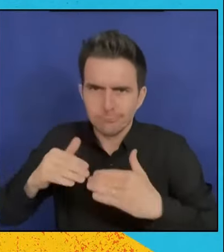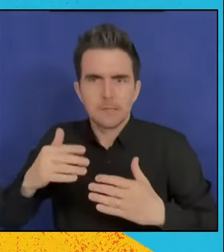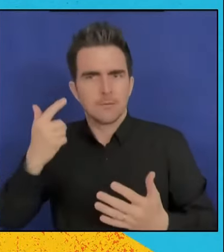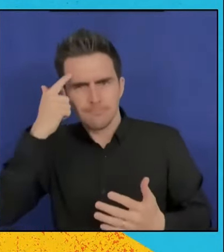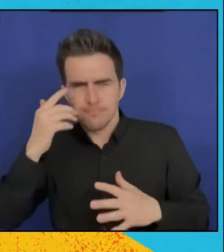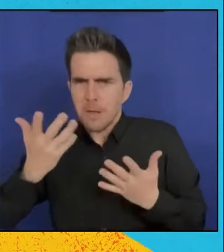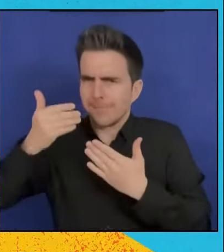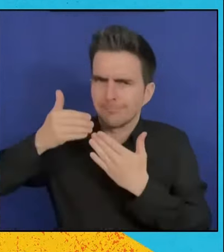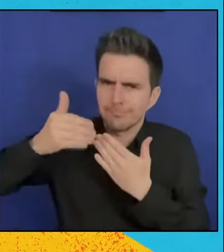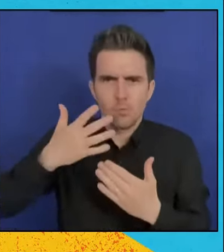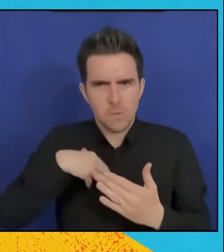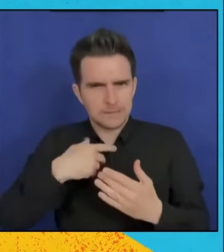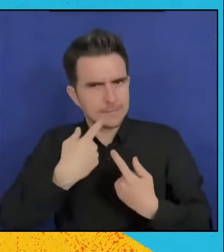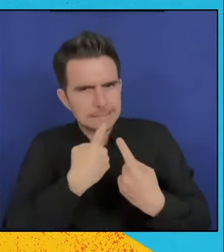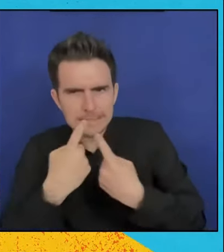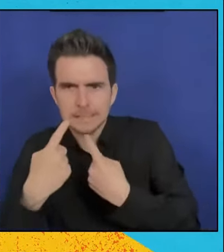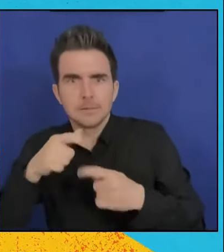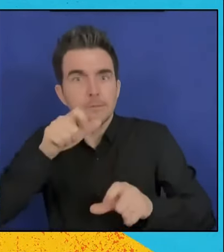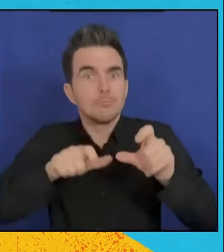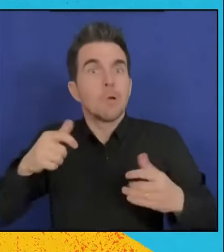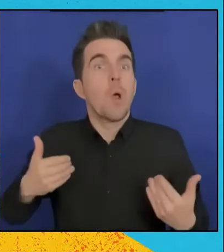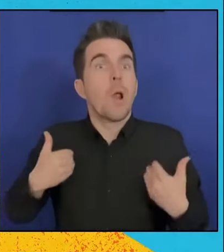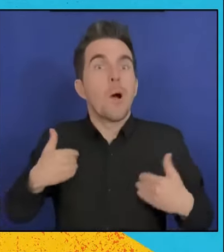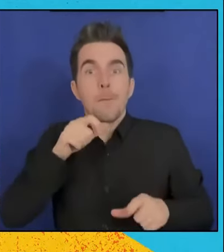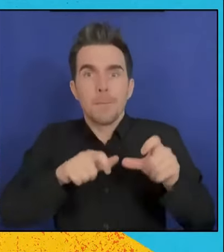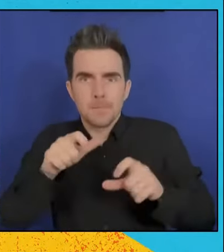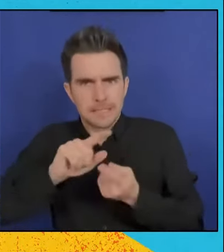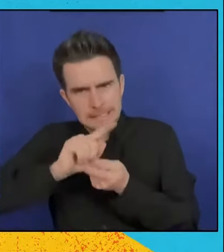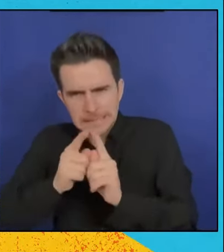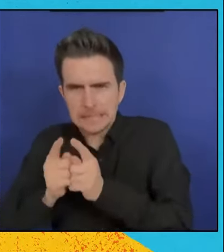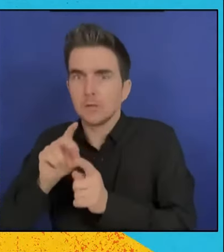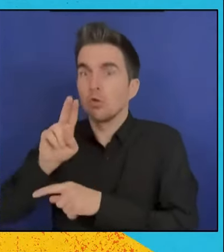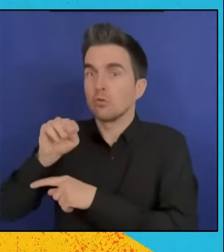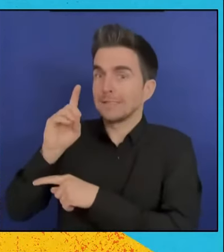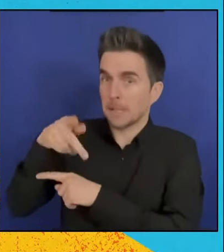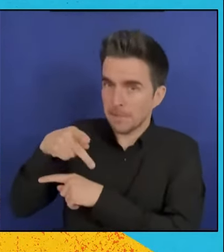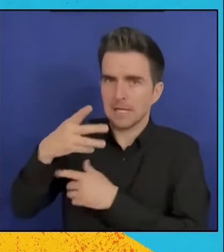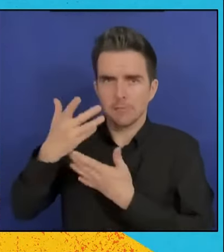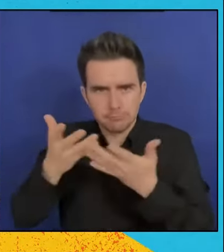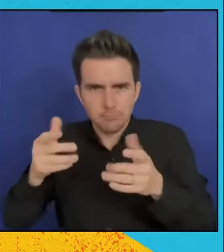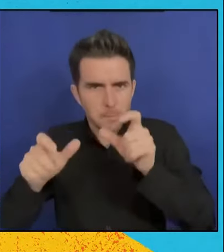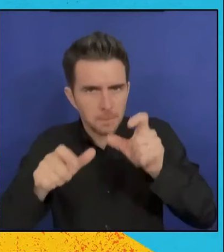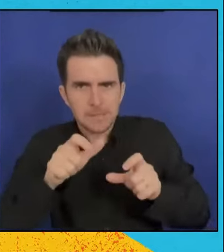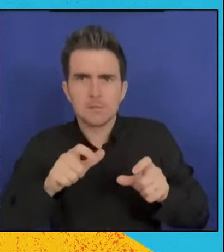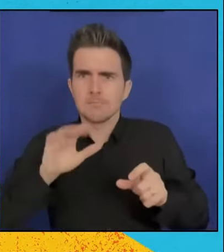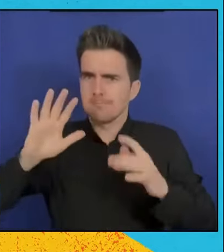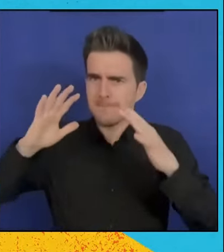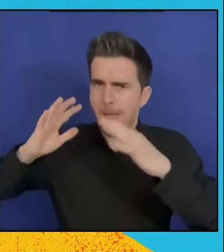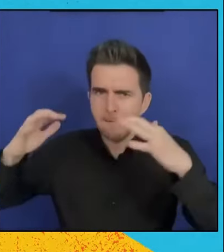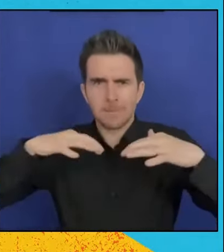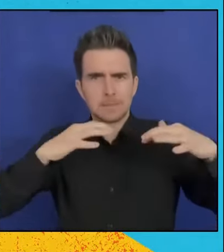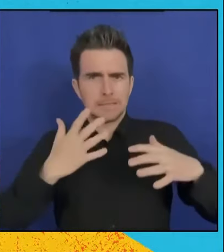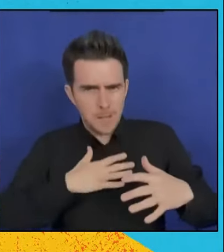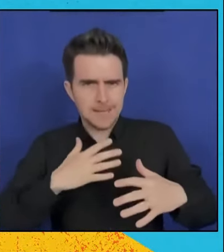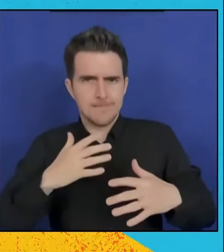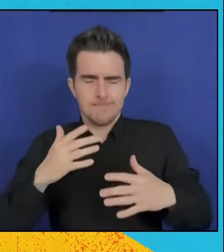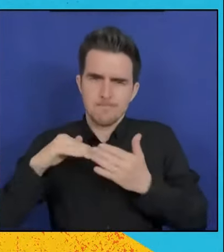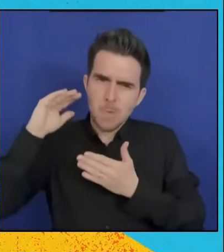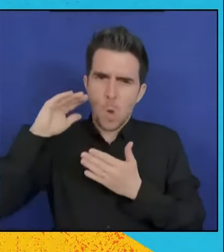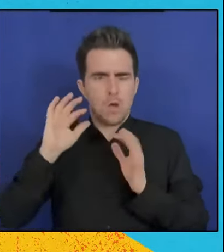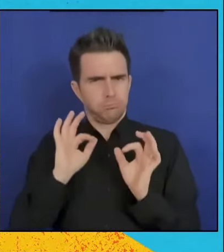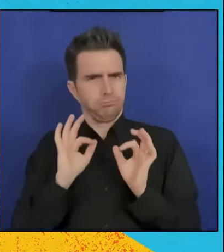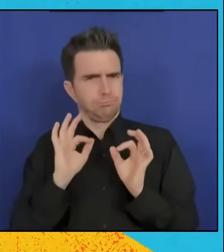start co-creating. In Africa, some of you, and yesterday Isadora and I were already in a meeting with some of you who are here in this room today, we spoke about